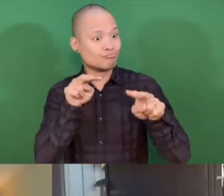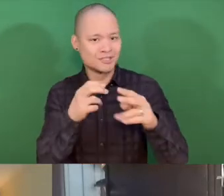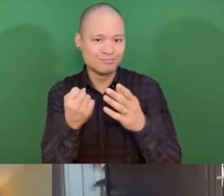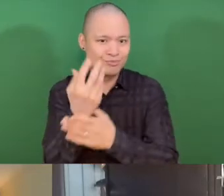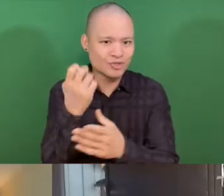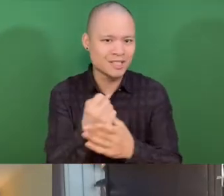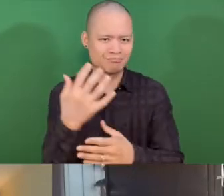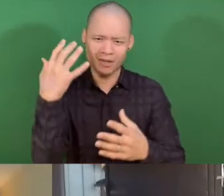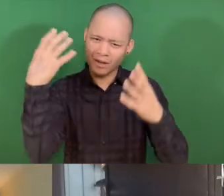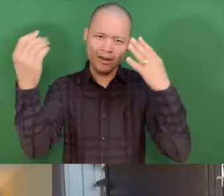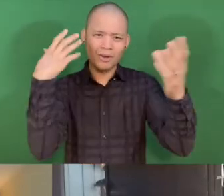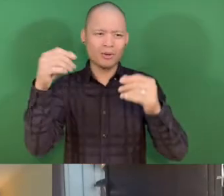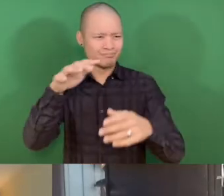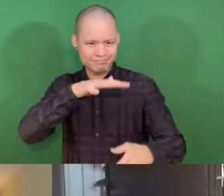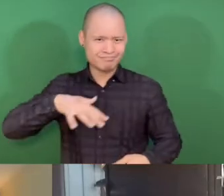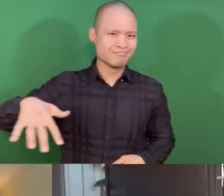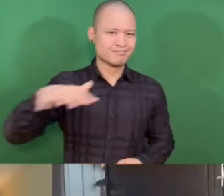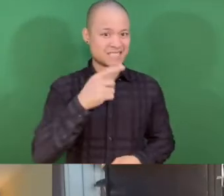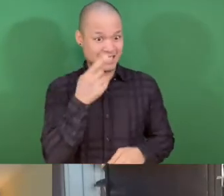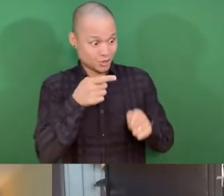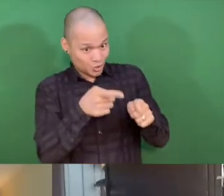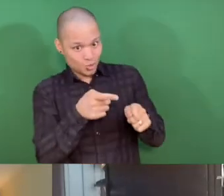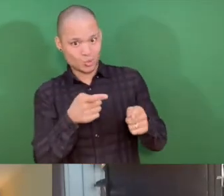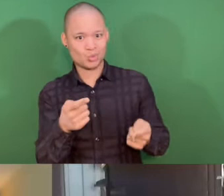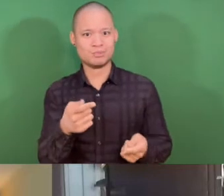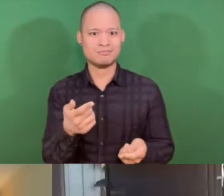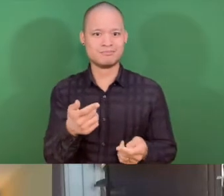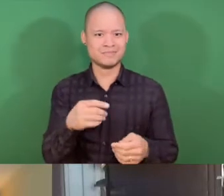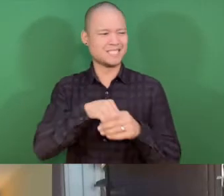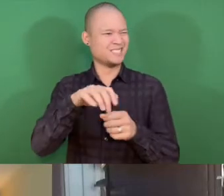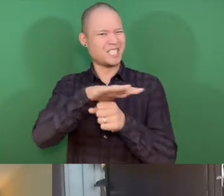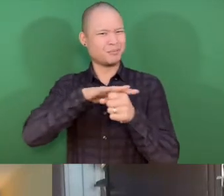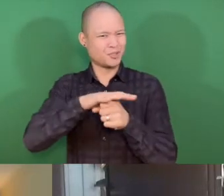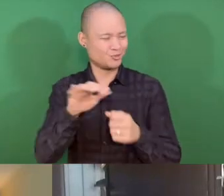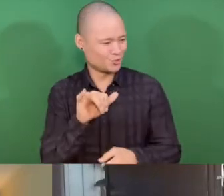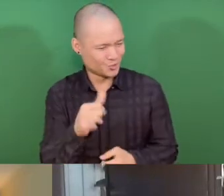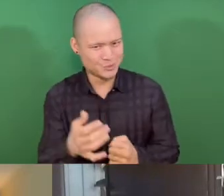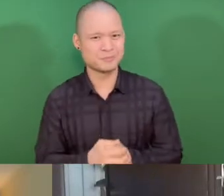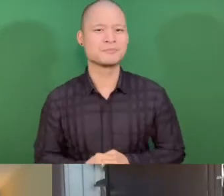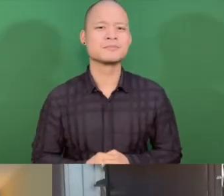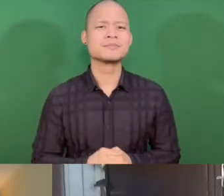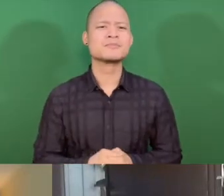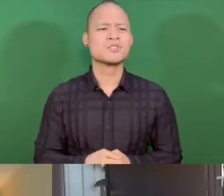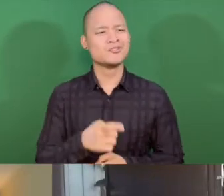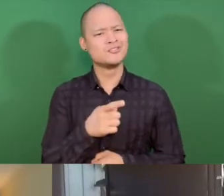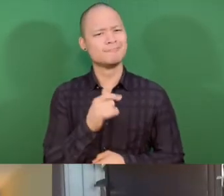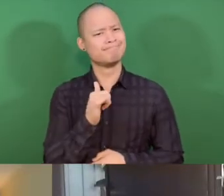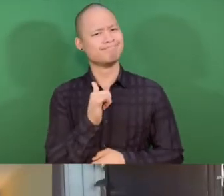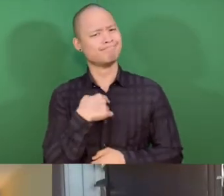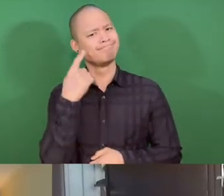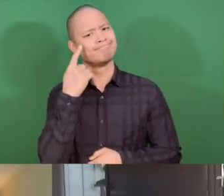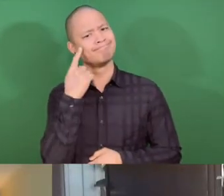getting out in the neighborhood and seeing you out and about. And you made me think of something.